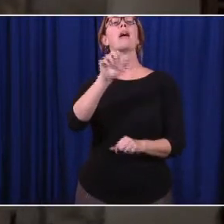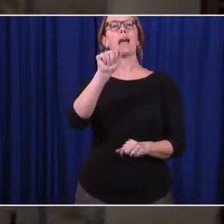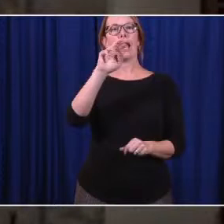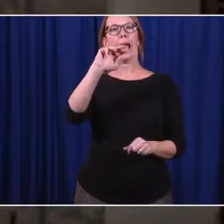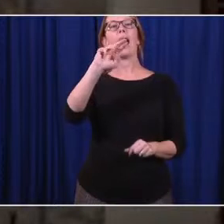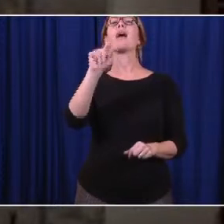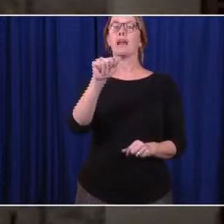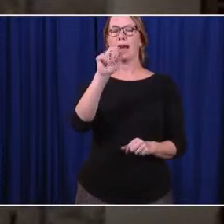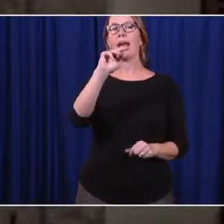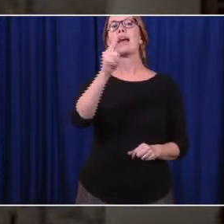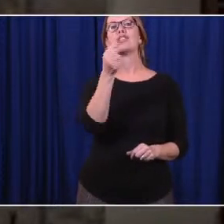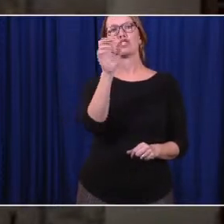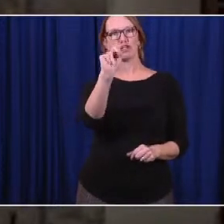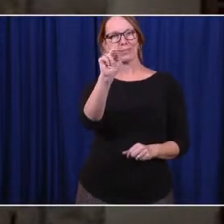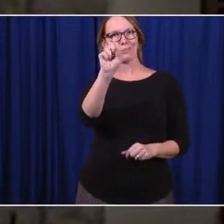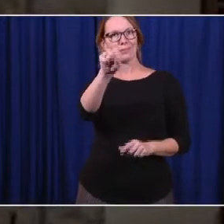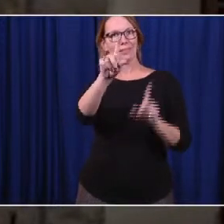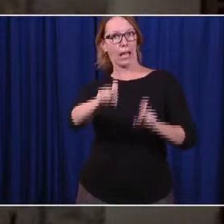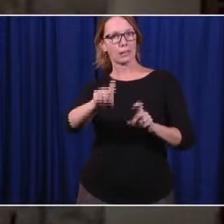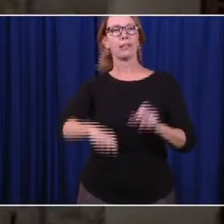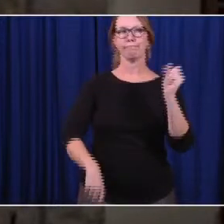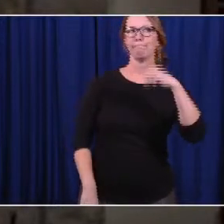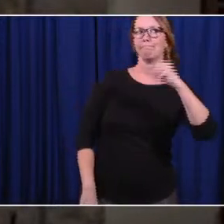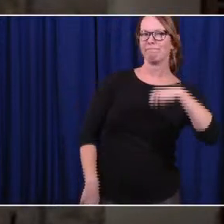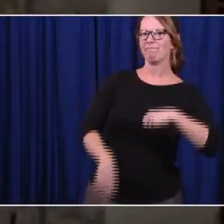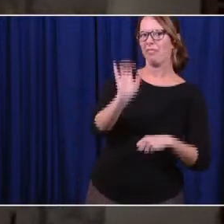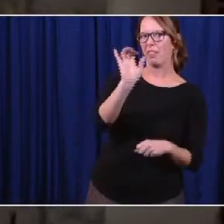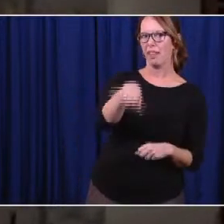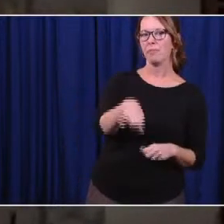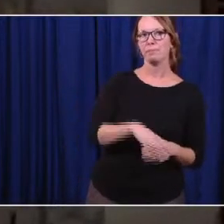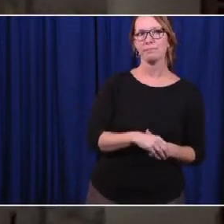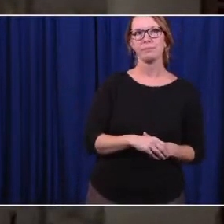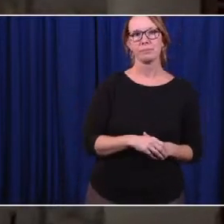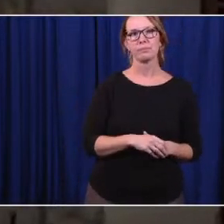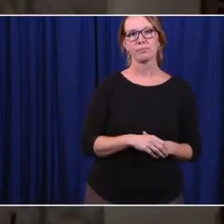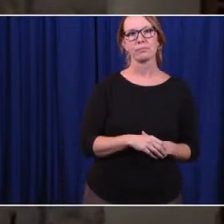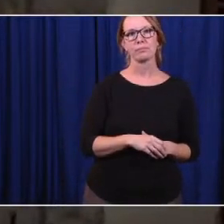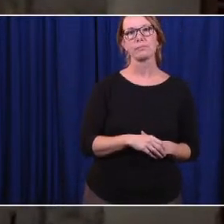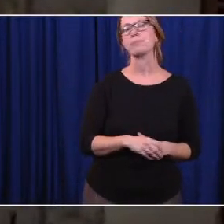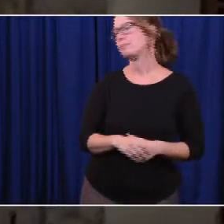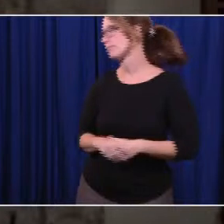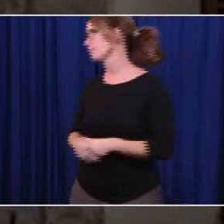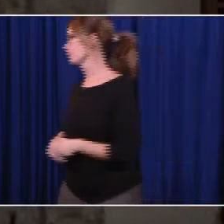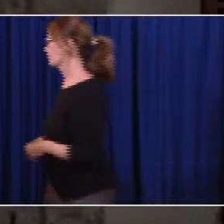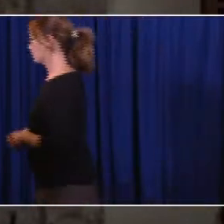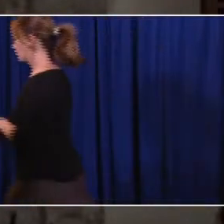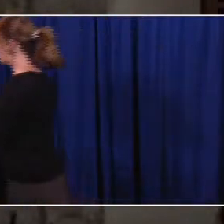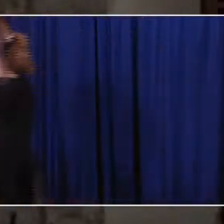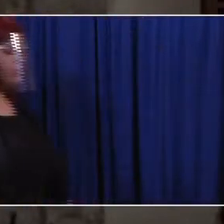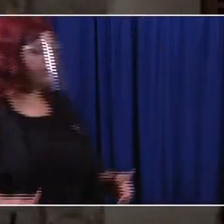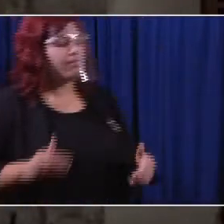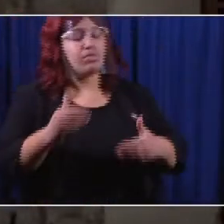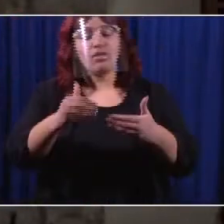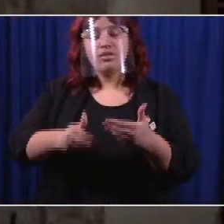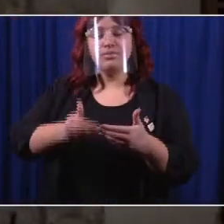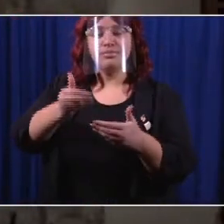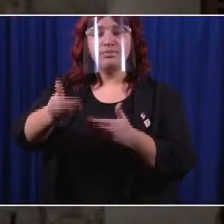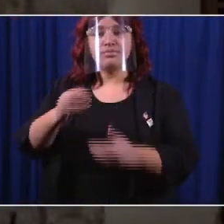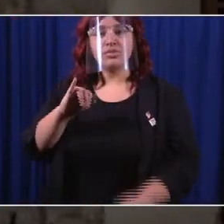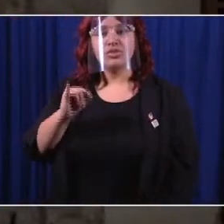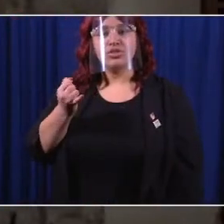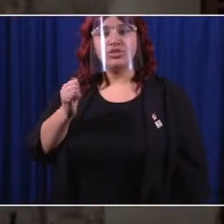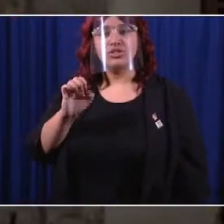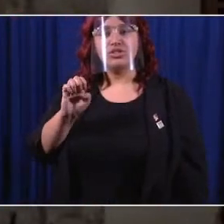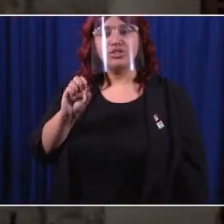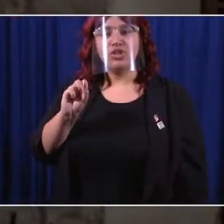I'm sorry. These are antigen tests that we're talking about. Next question is from Jesse Balmert at the Cincinnati